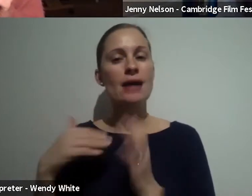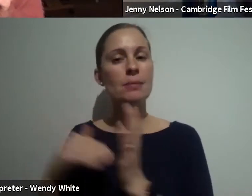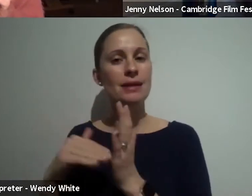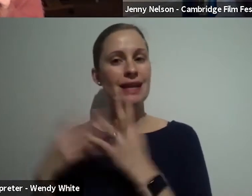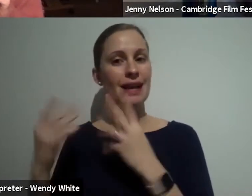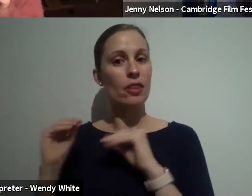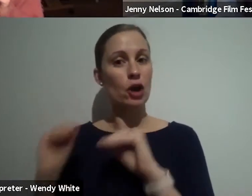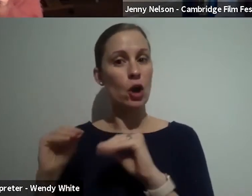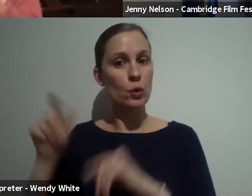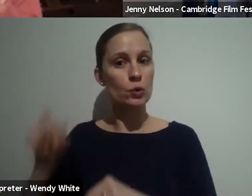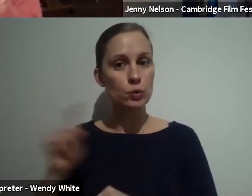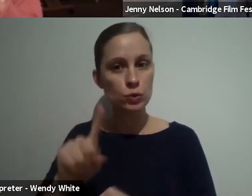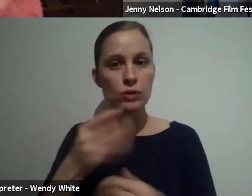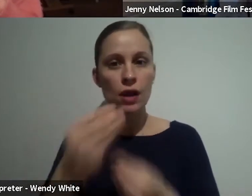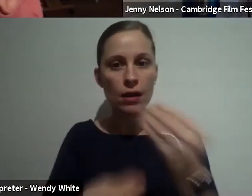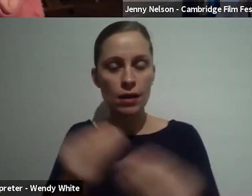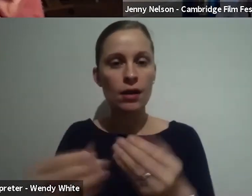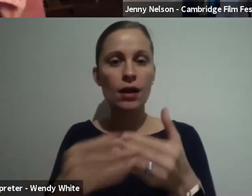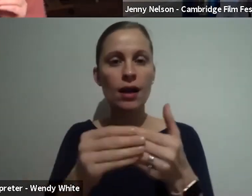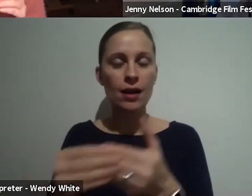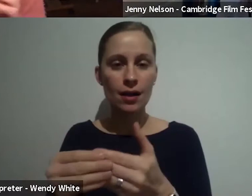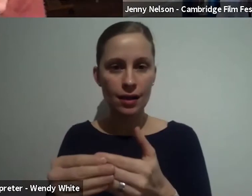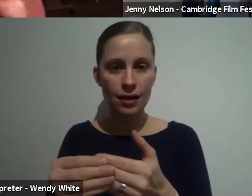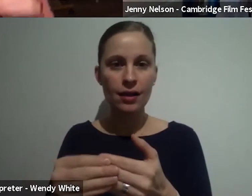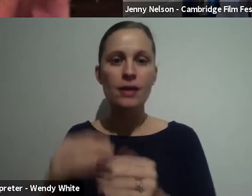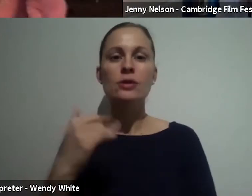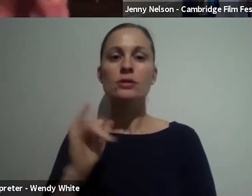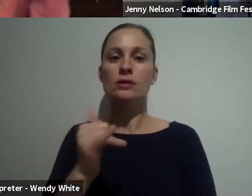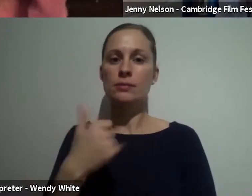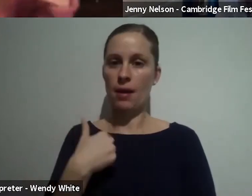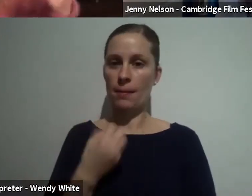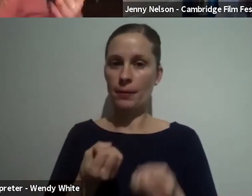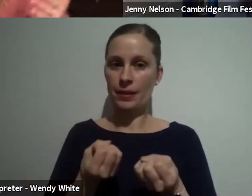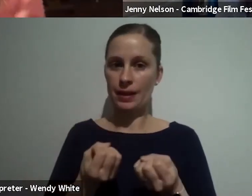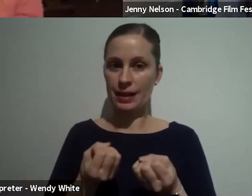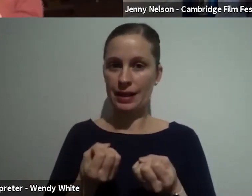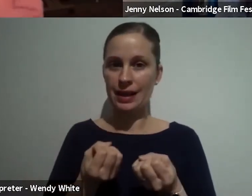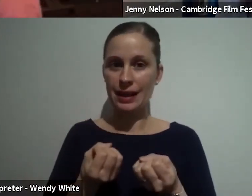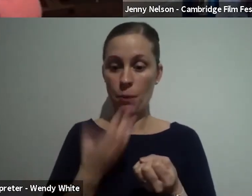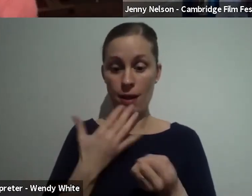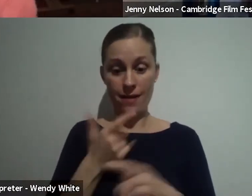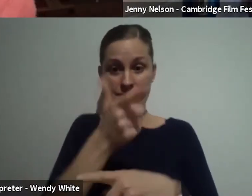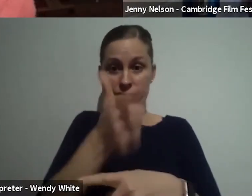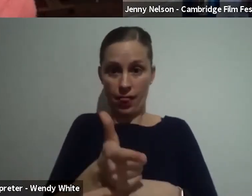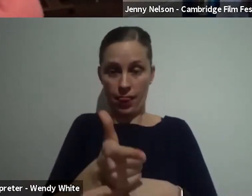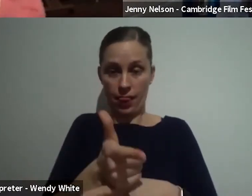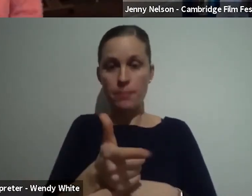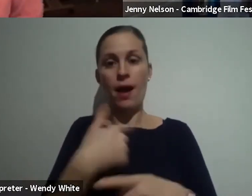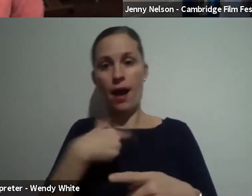and sometimes I was giving them the lines during while we were shooting, while we were